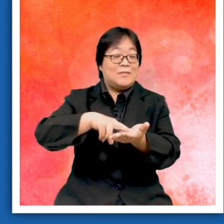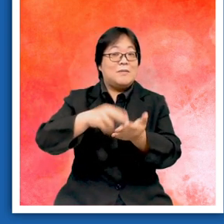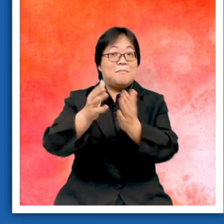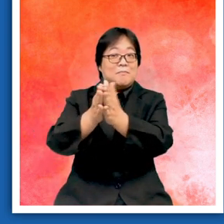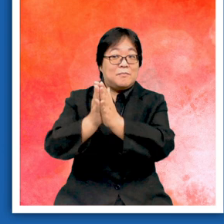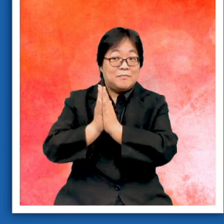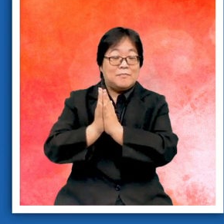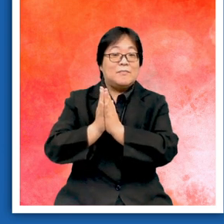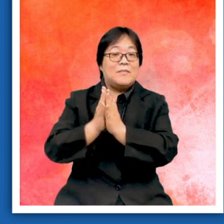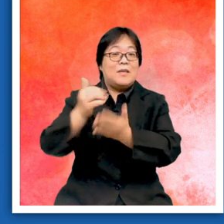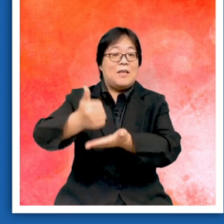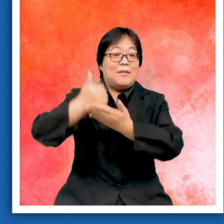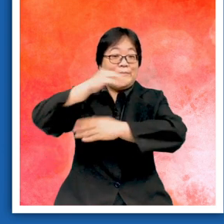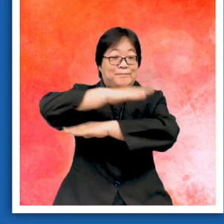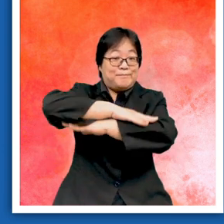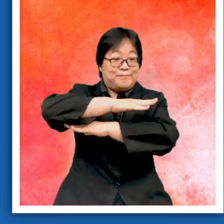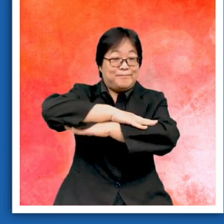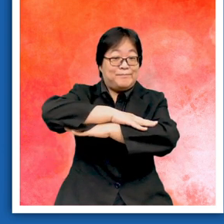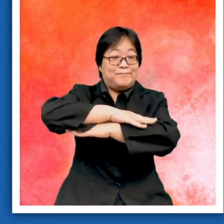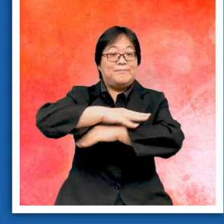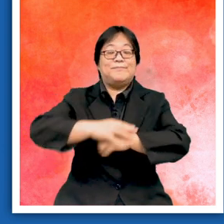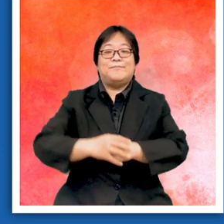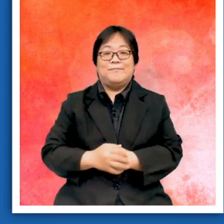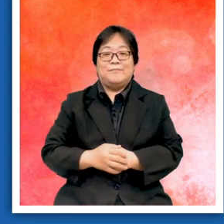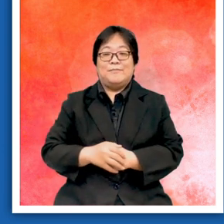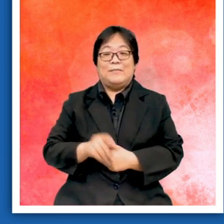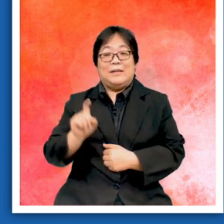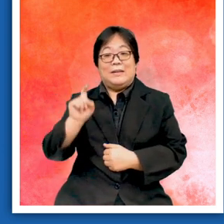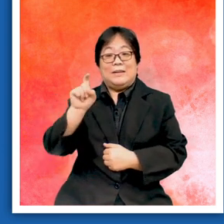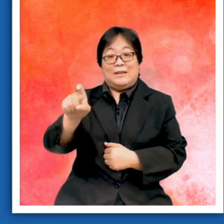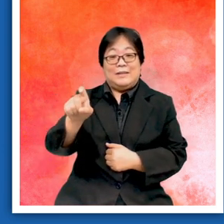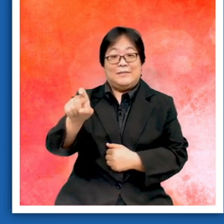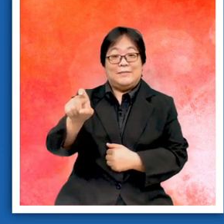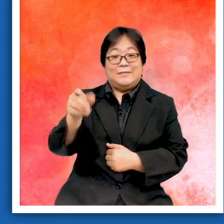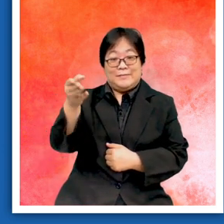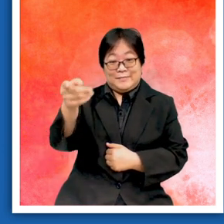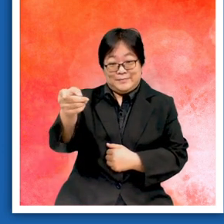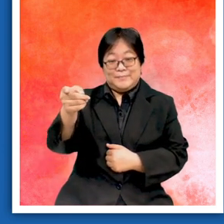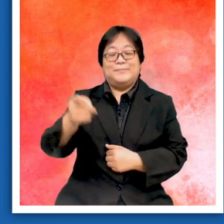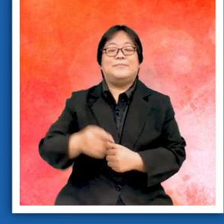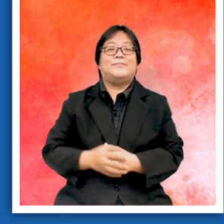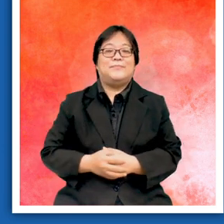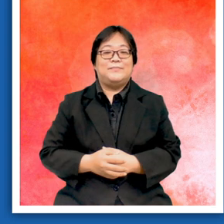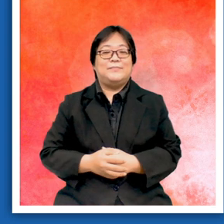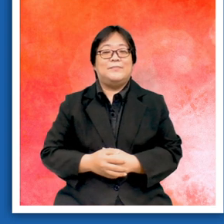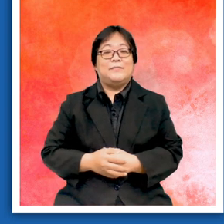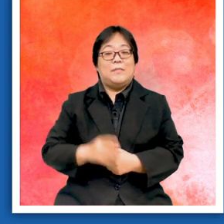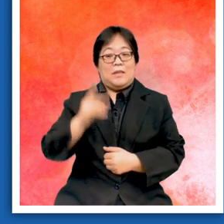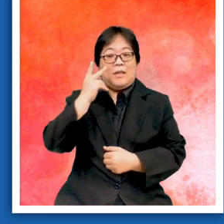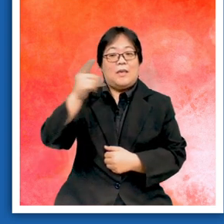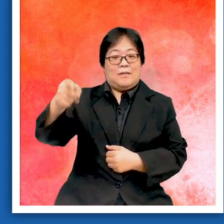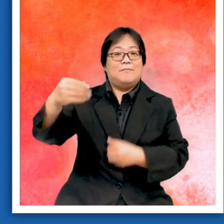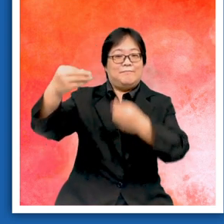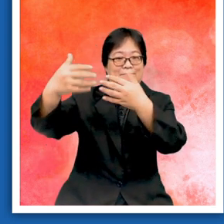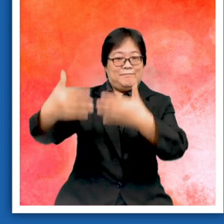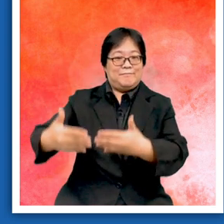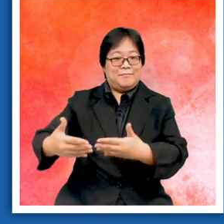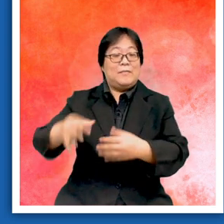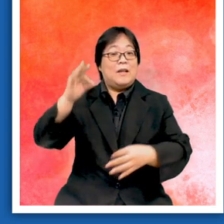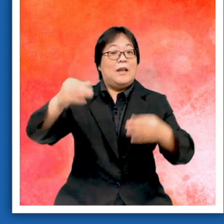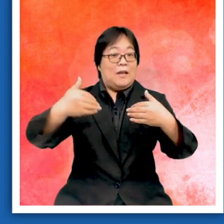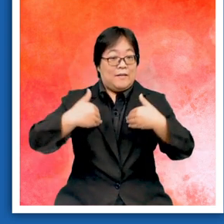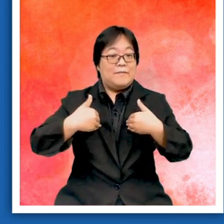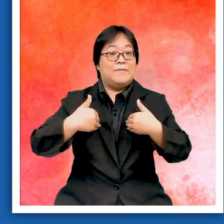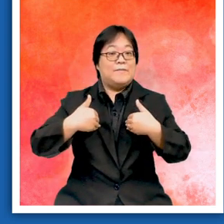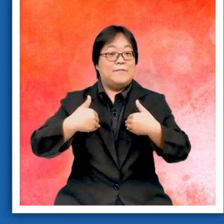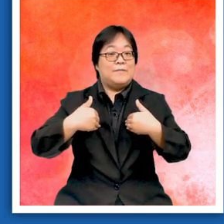lodge a request for help desk, click this one, and then you see